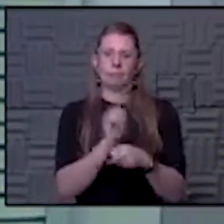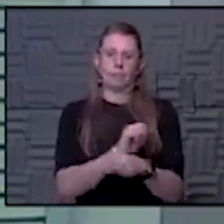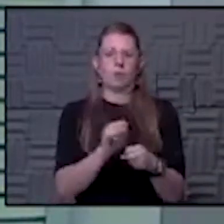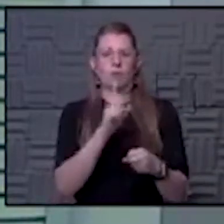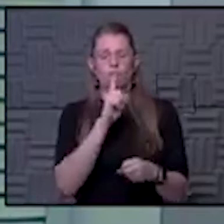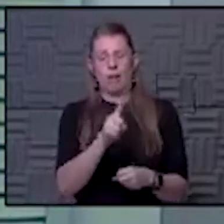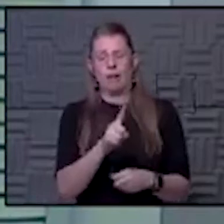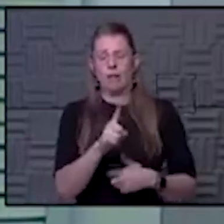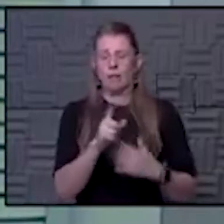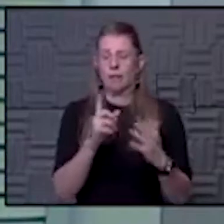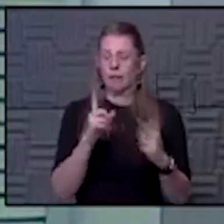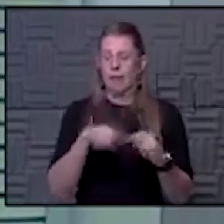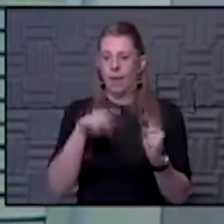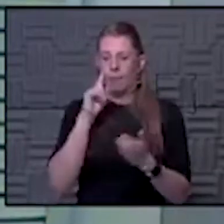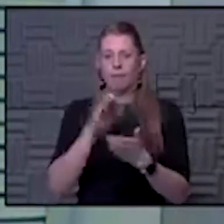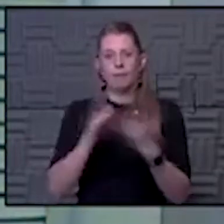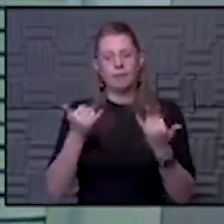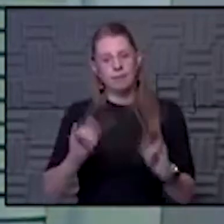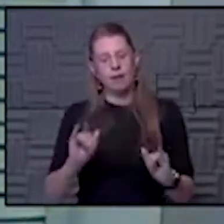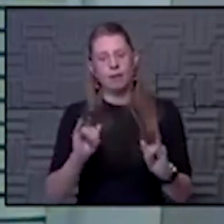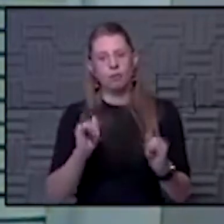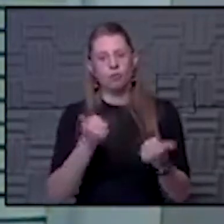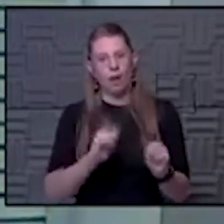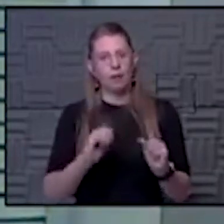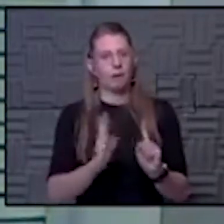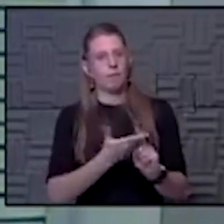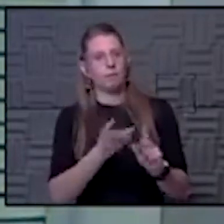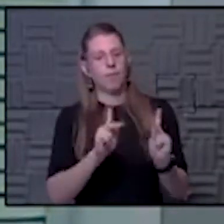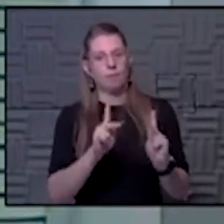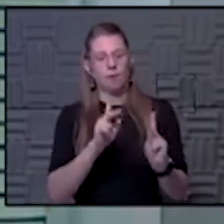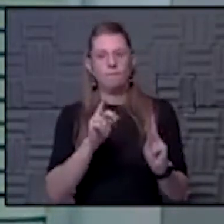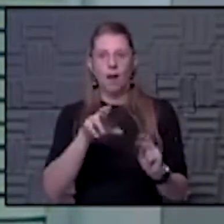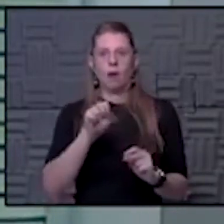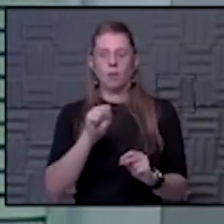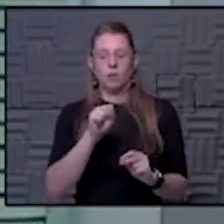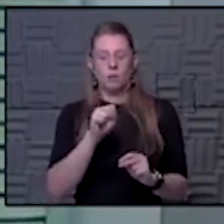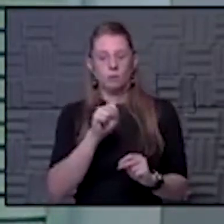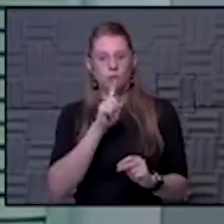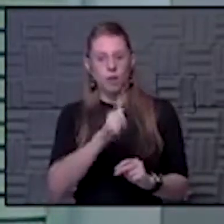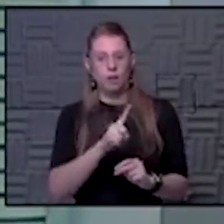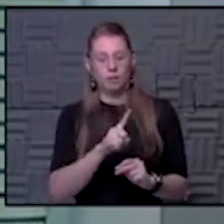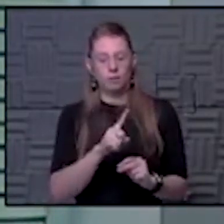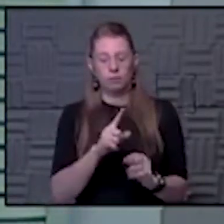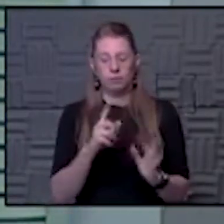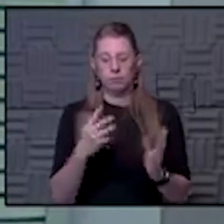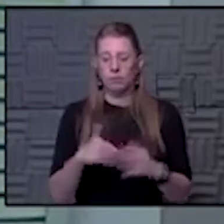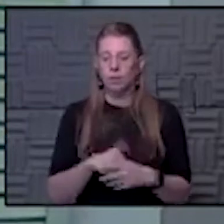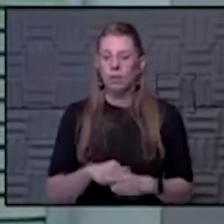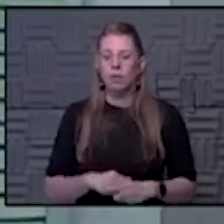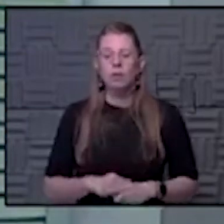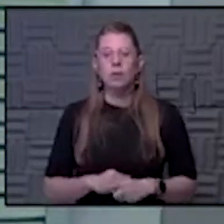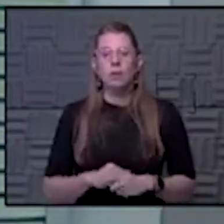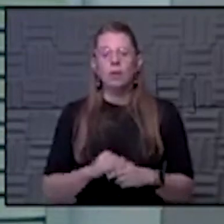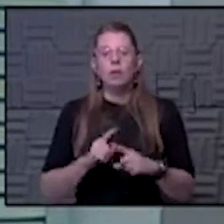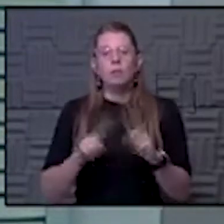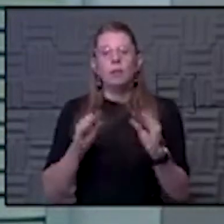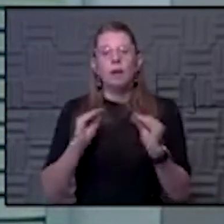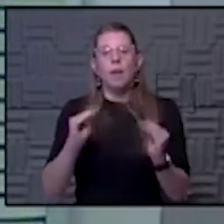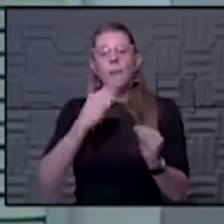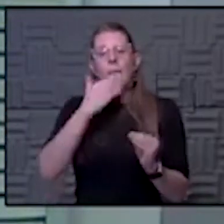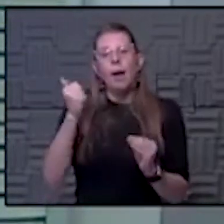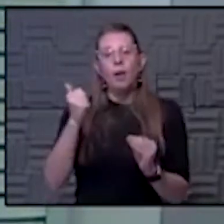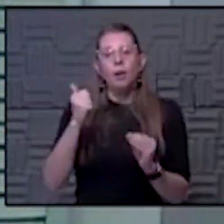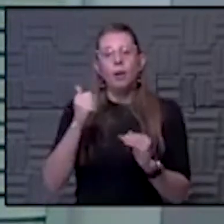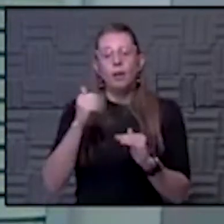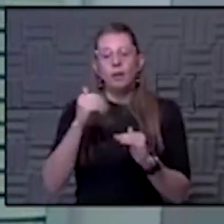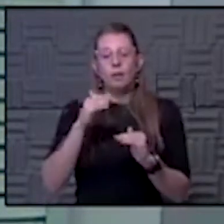do that. And it drives me a little bit nutty, quite honestly. But nothing better for attacking the